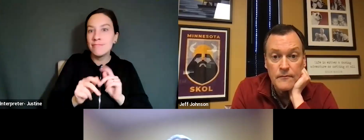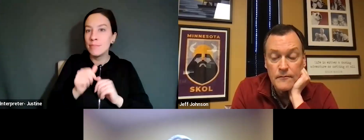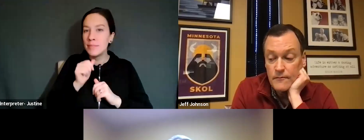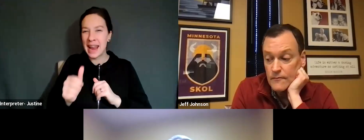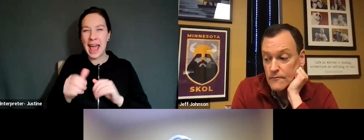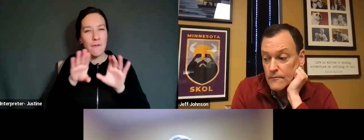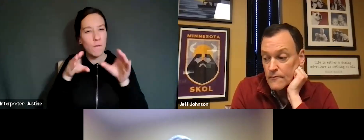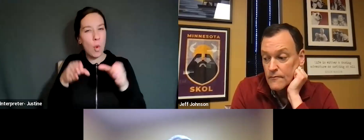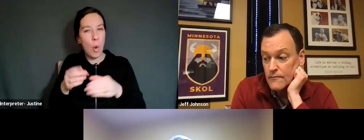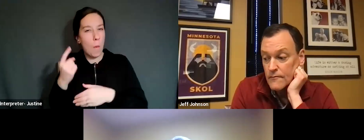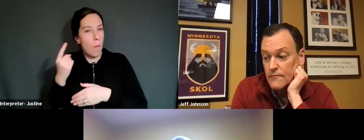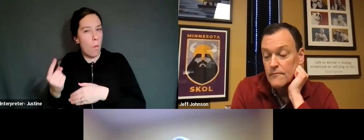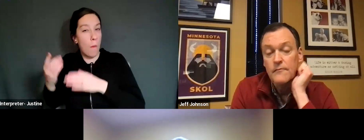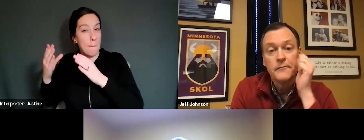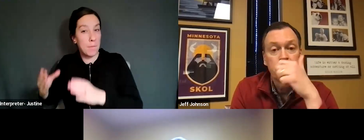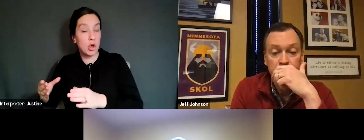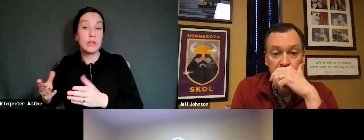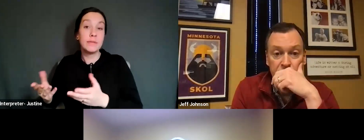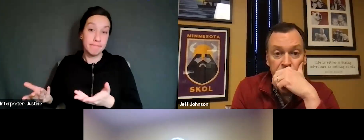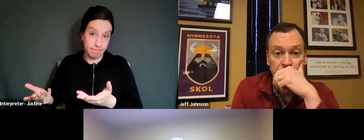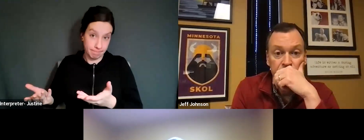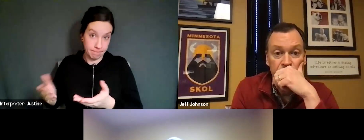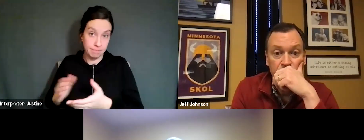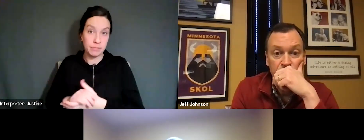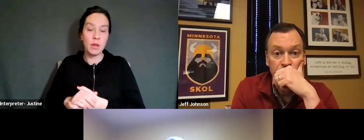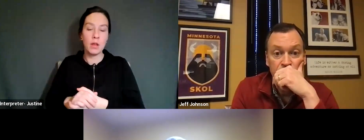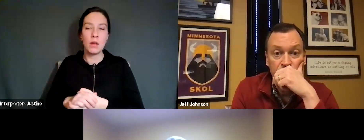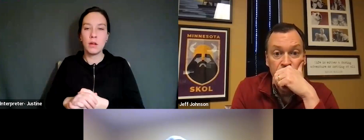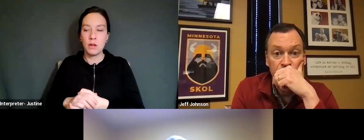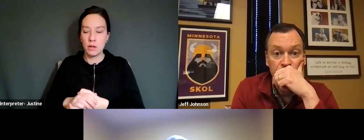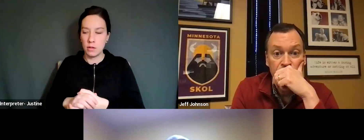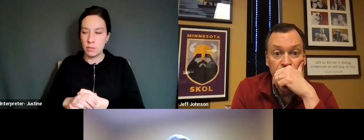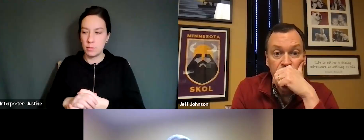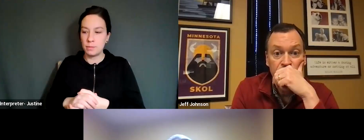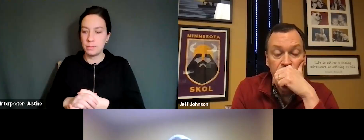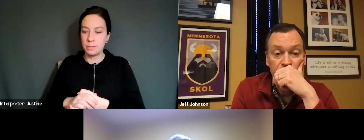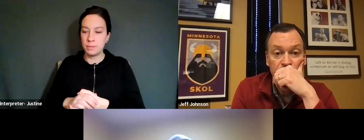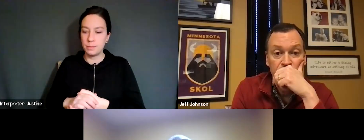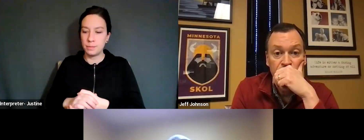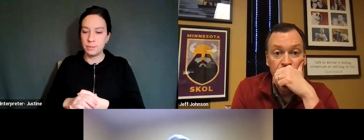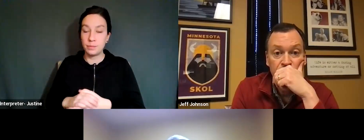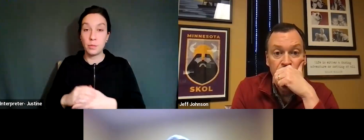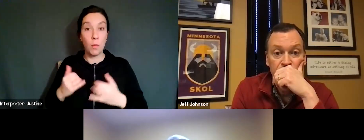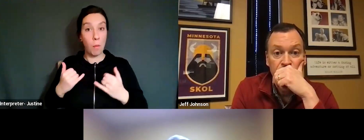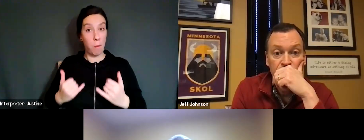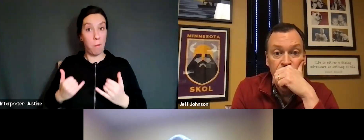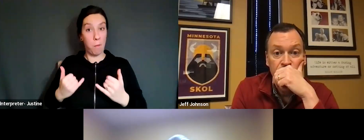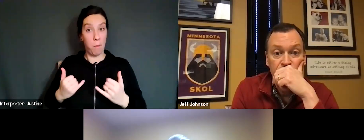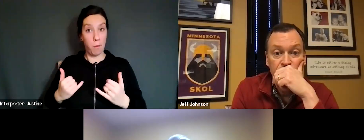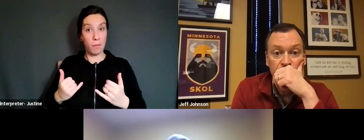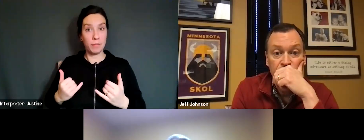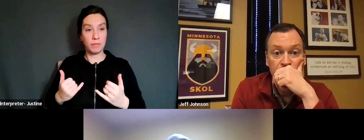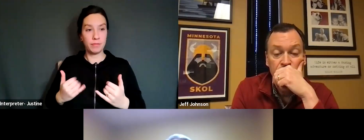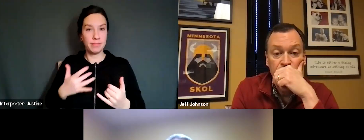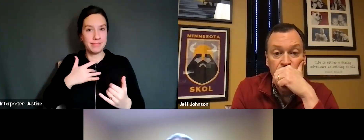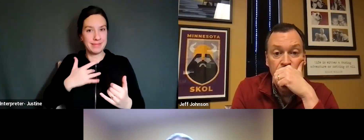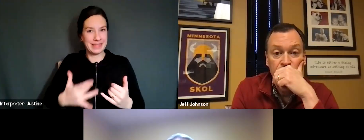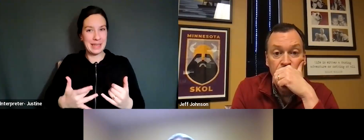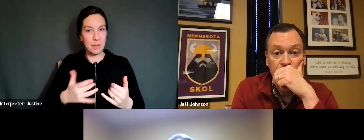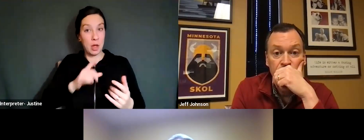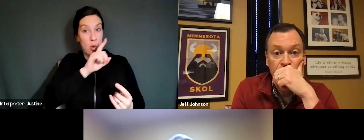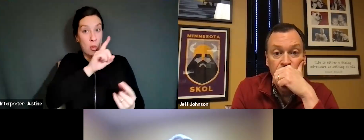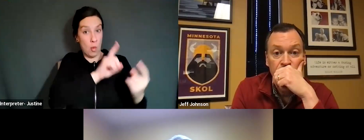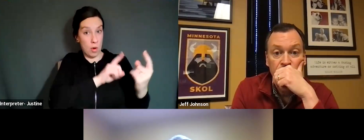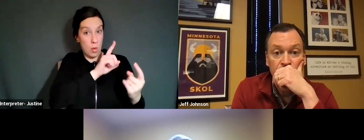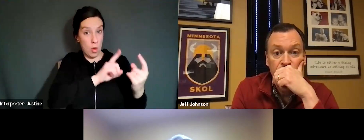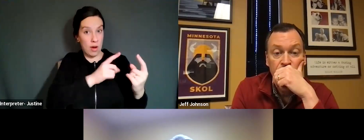handler. With our current placements that we do, our one-on-one placements, we want that dog really focused on his